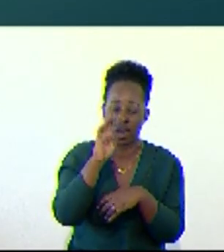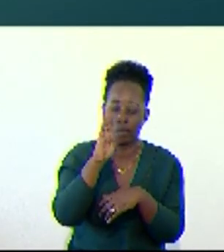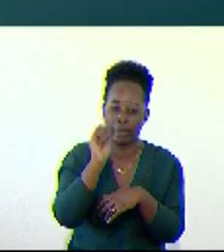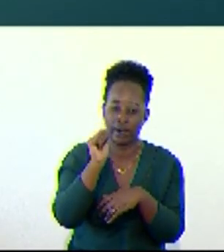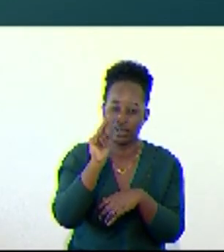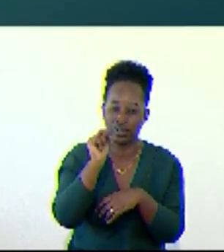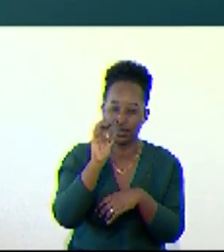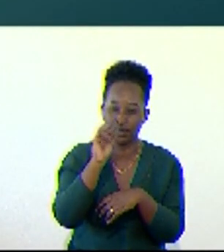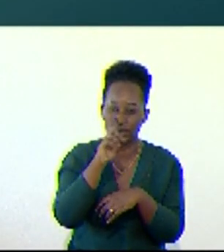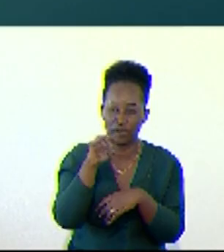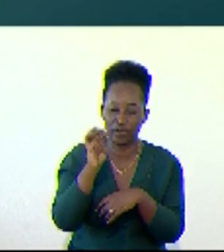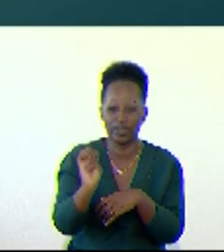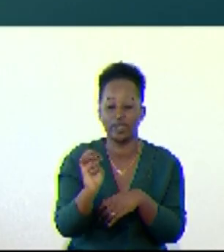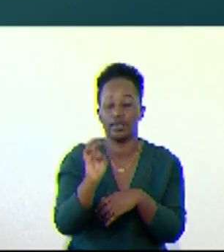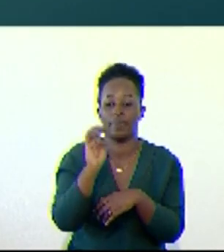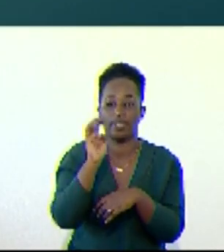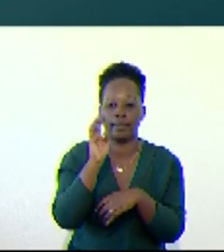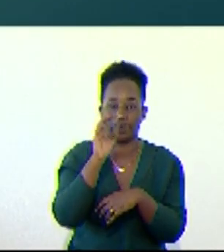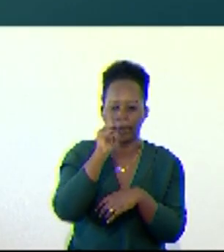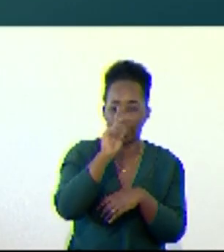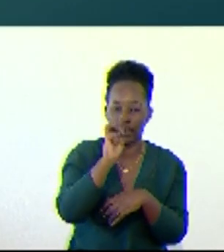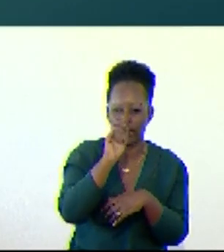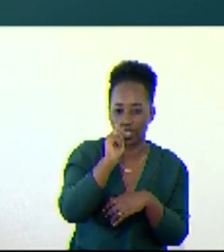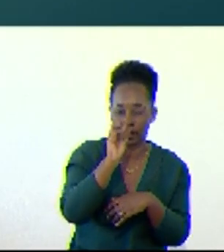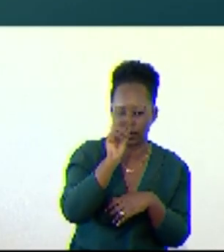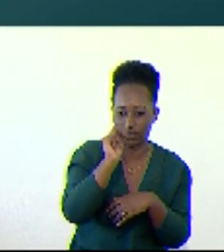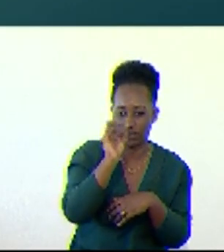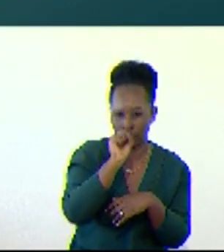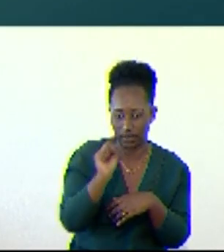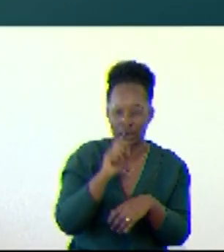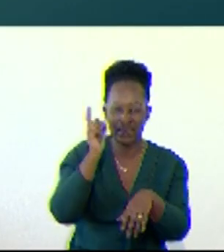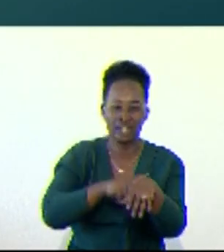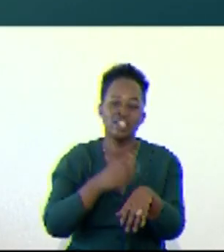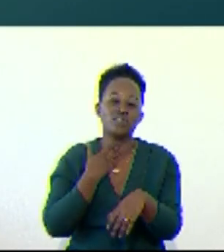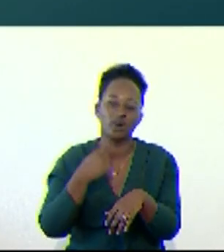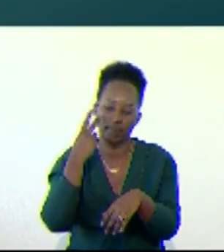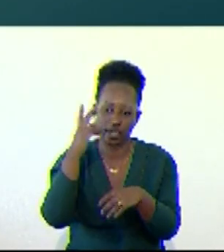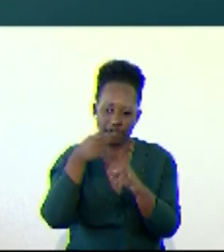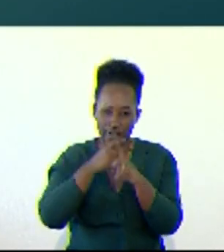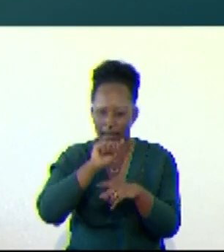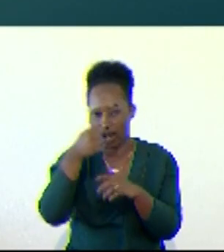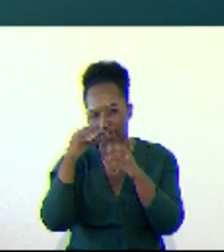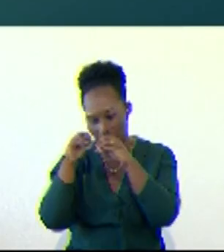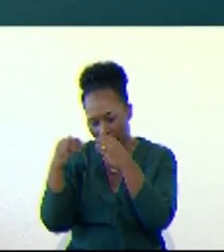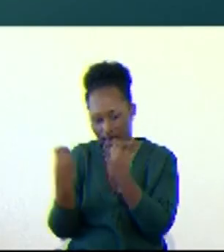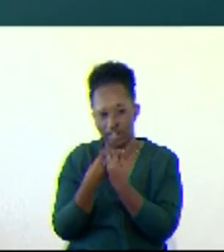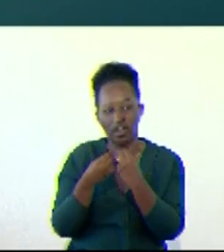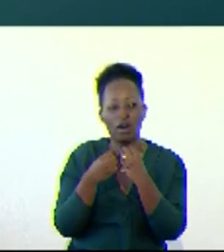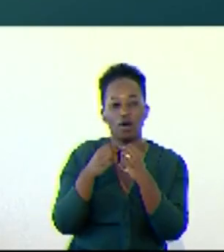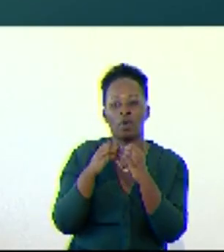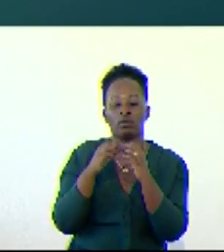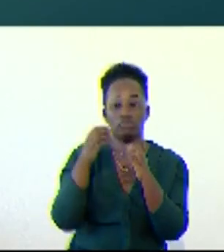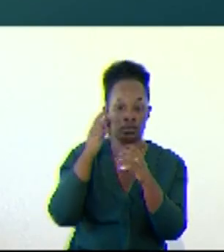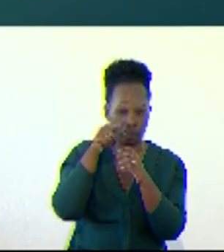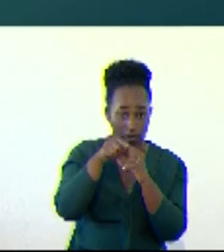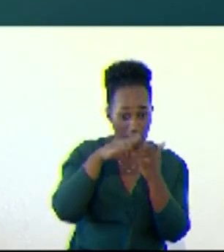want to distinguish carbonyl compounds from other organic compounds. We will come back to this in our next